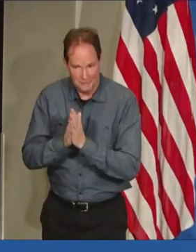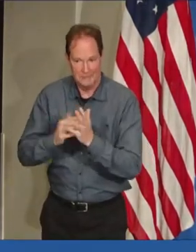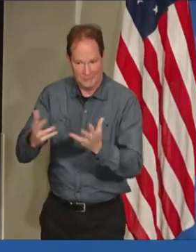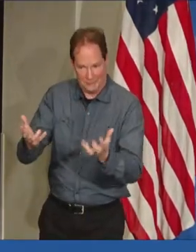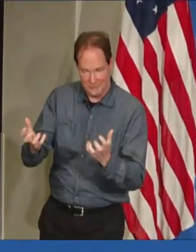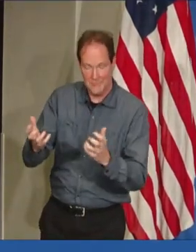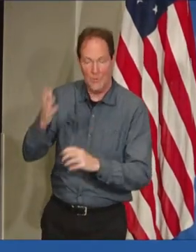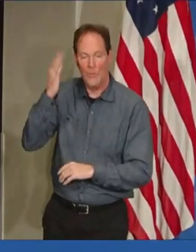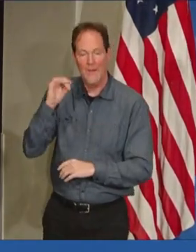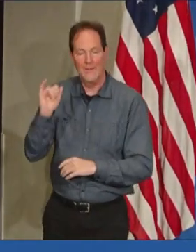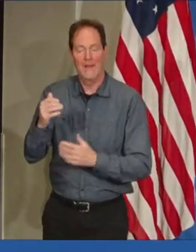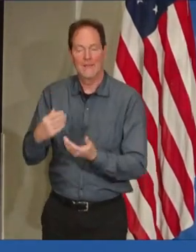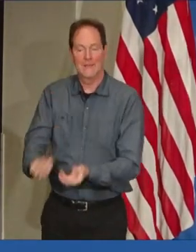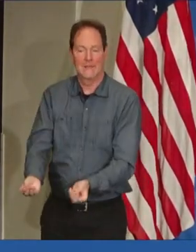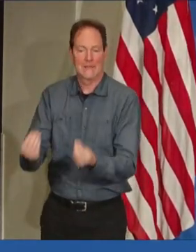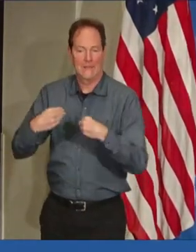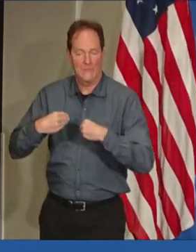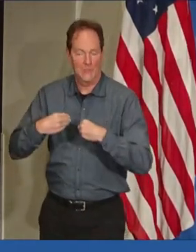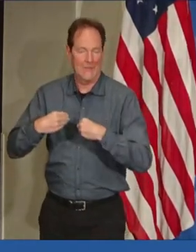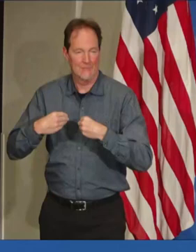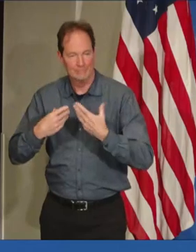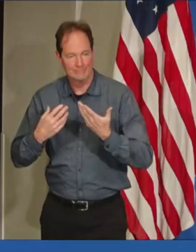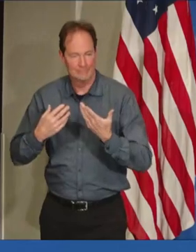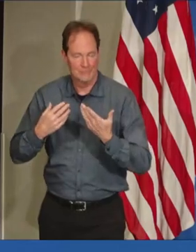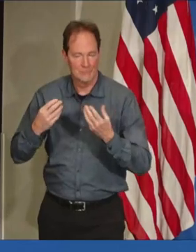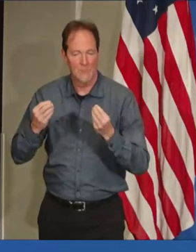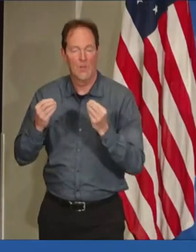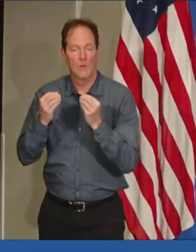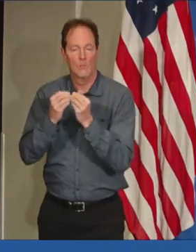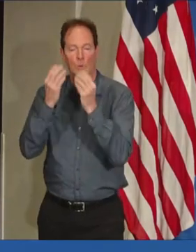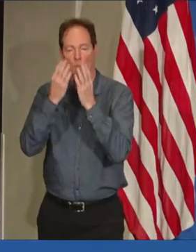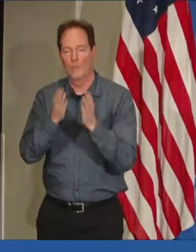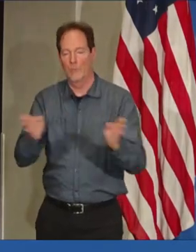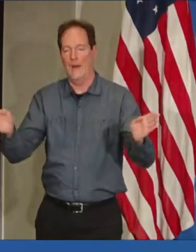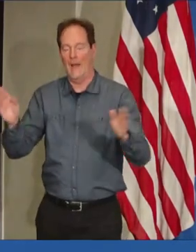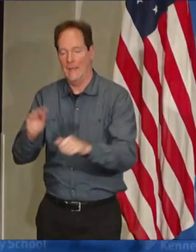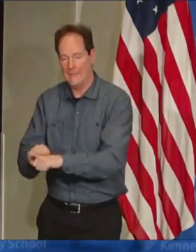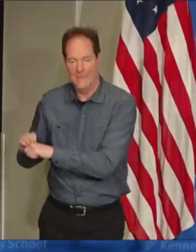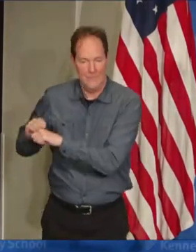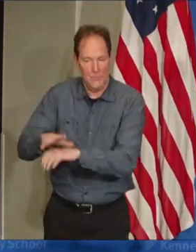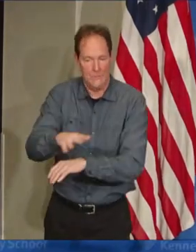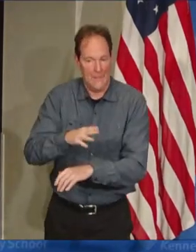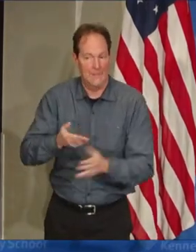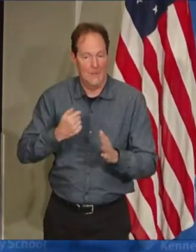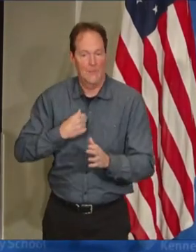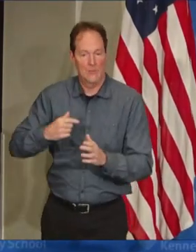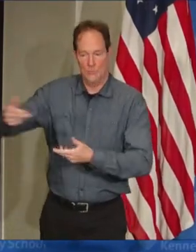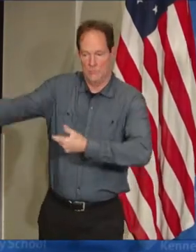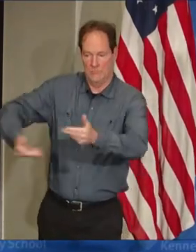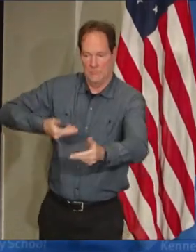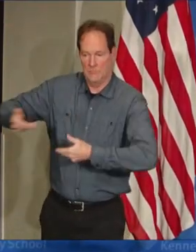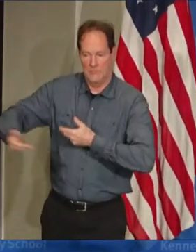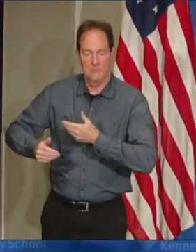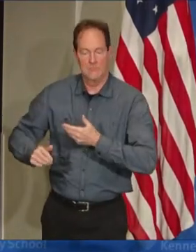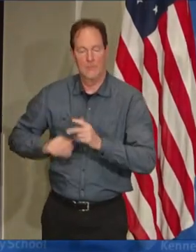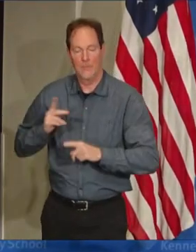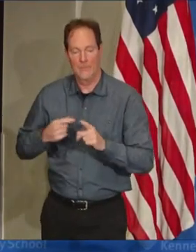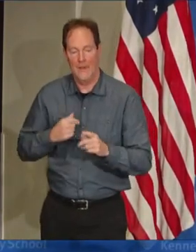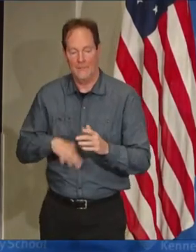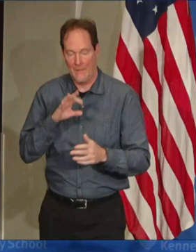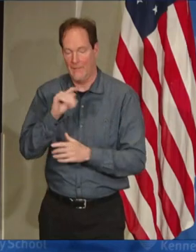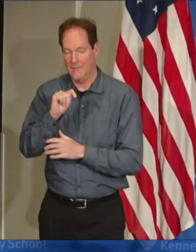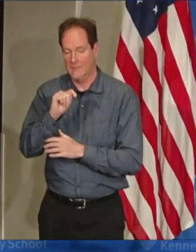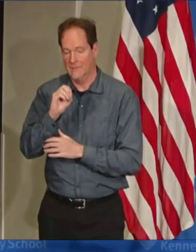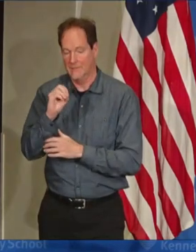because it would give me kind of a broader influence and allow me to bring people in. So I found Tom Hare